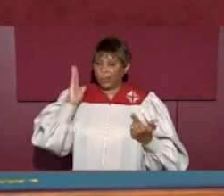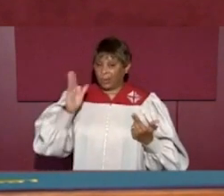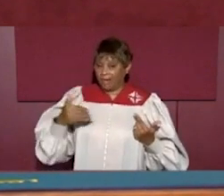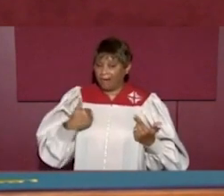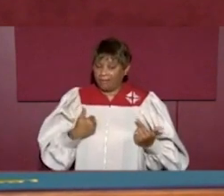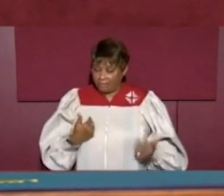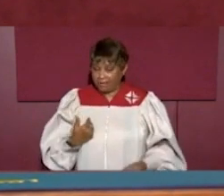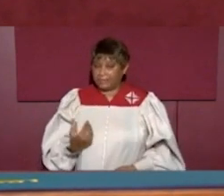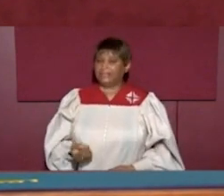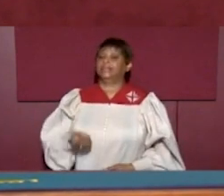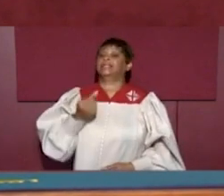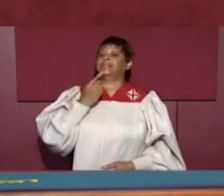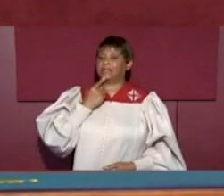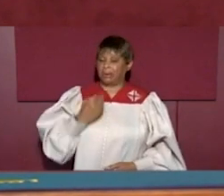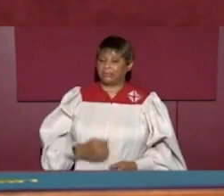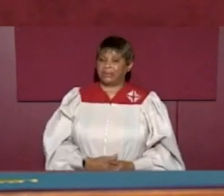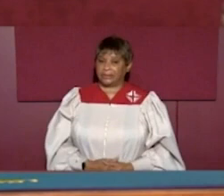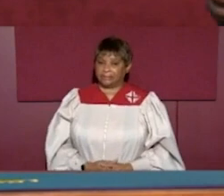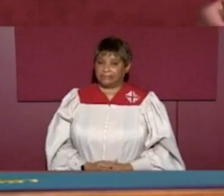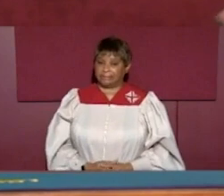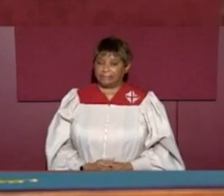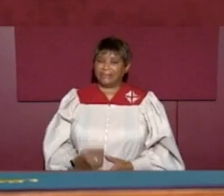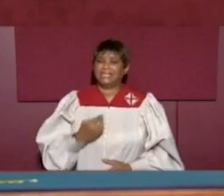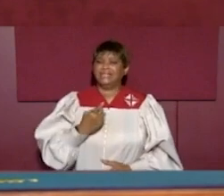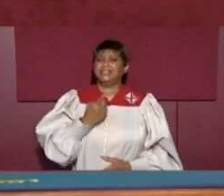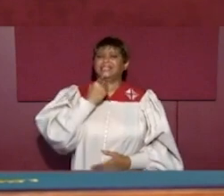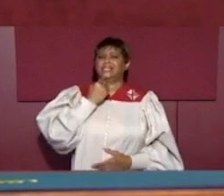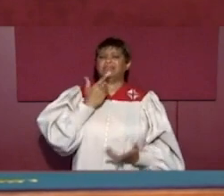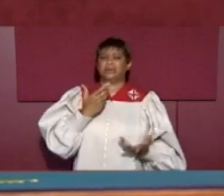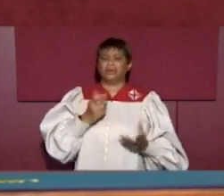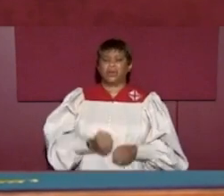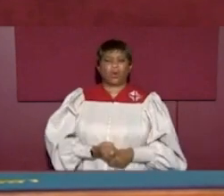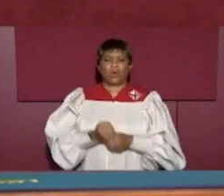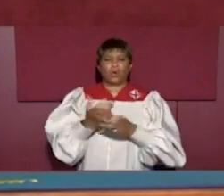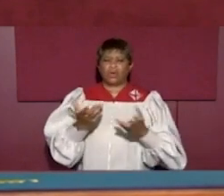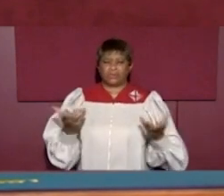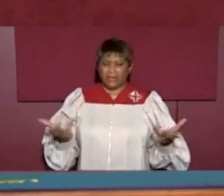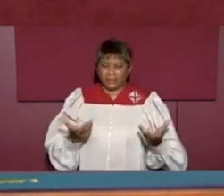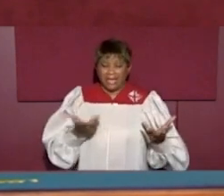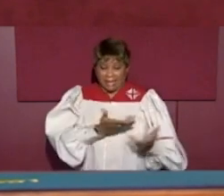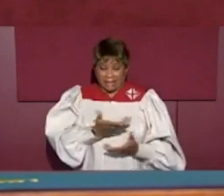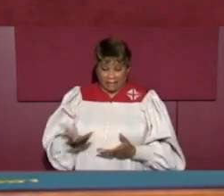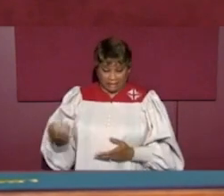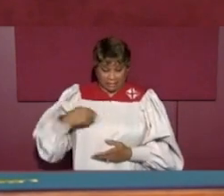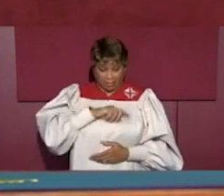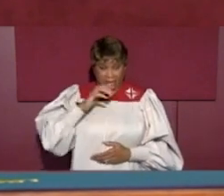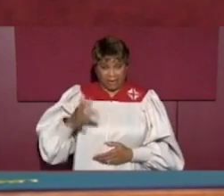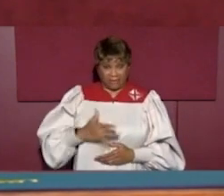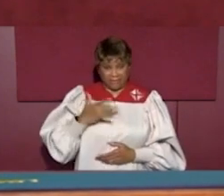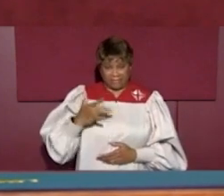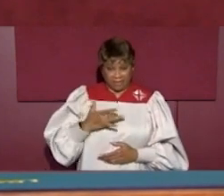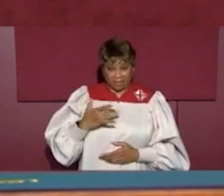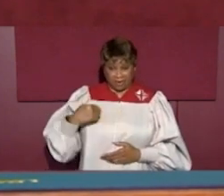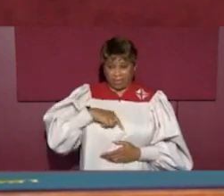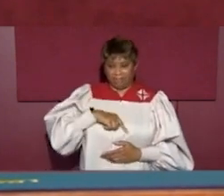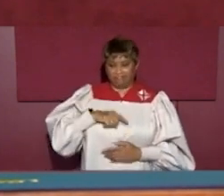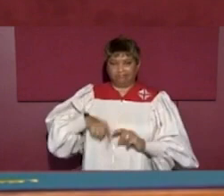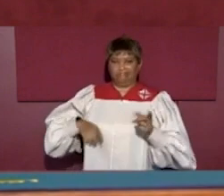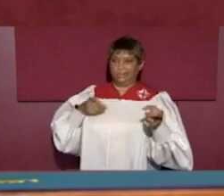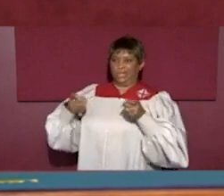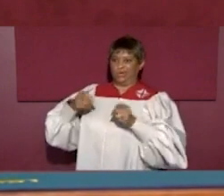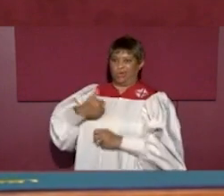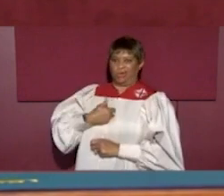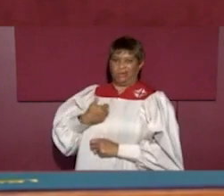have disappointments. And disappointments are caused by things that we feel that we could not control. So